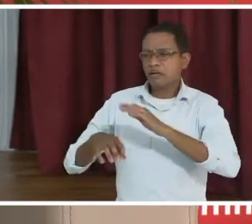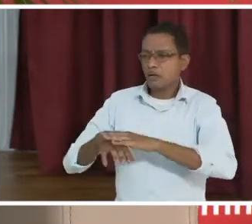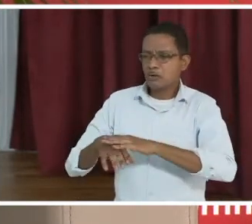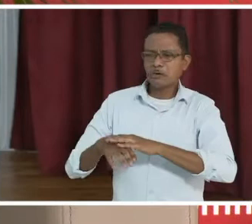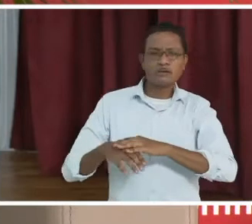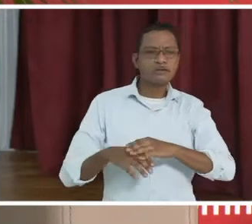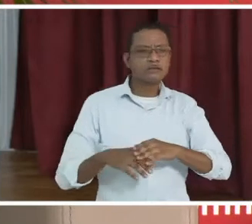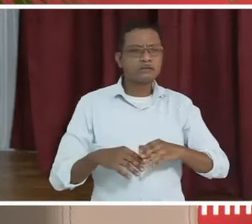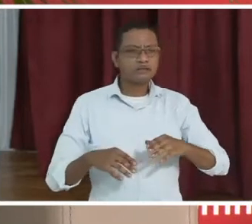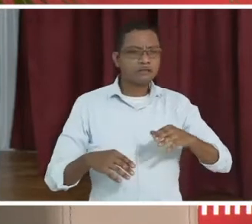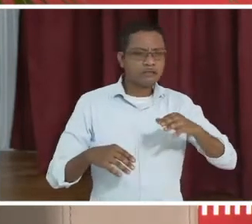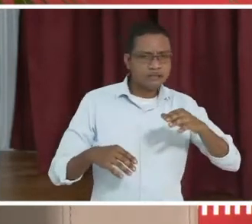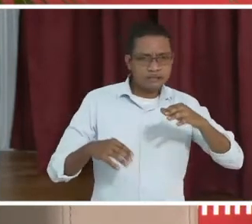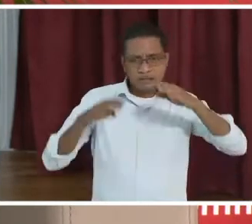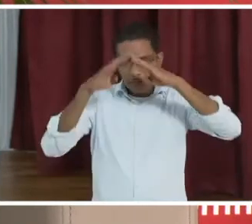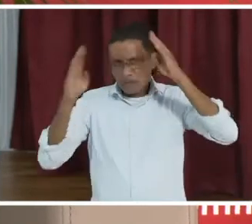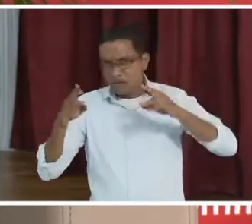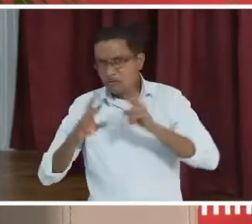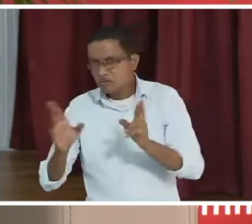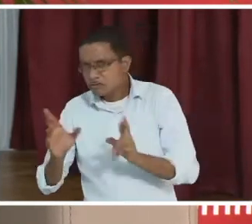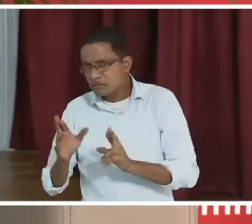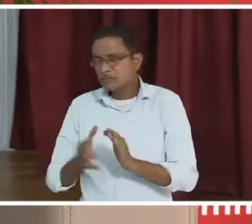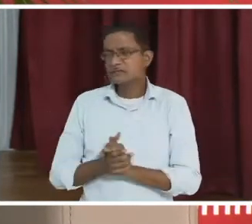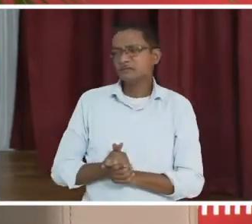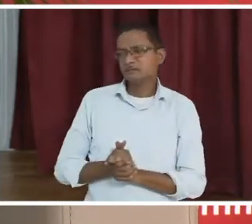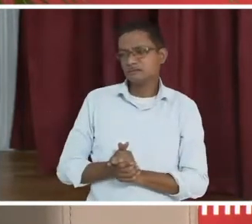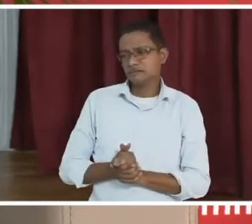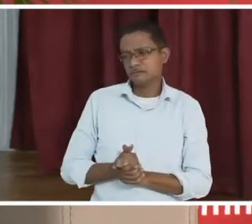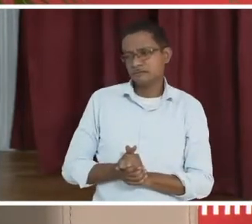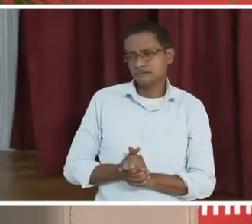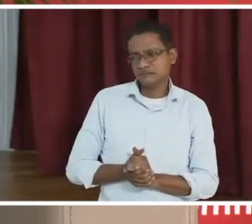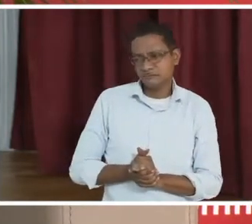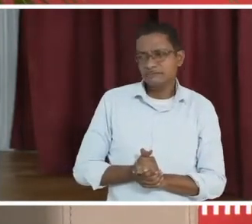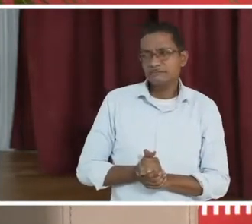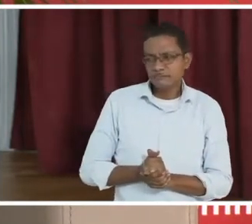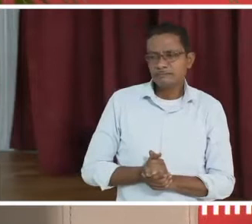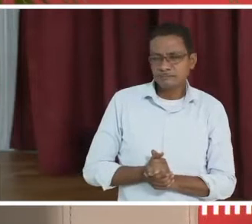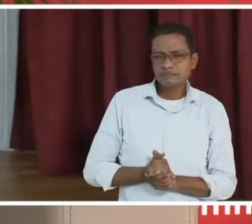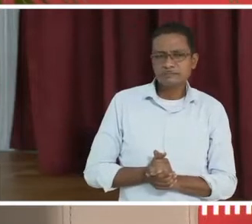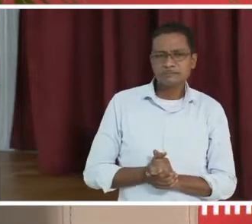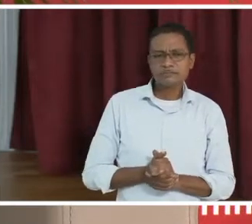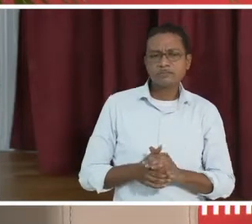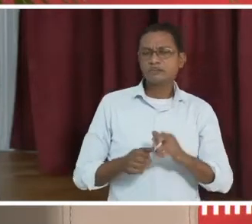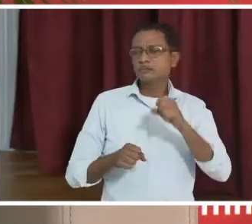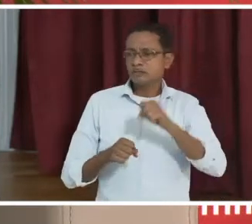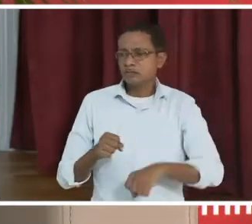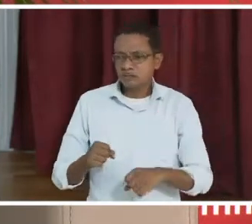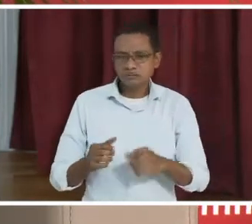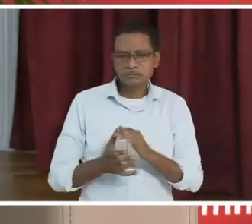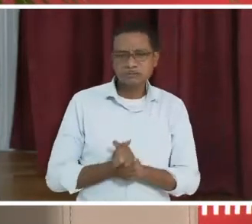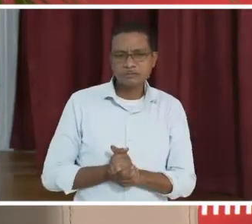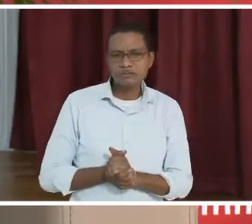readiness of the development that the person is assigned to. So that goes back into the timeline whereby